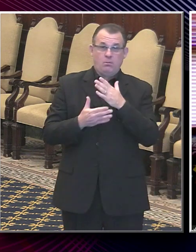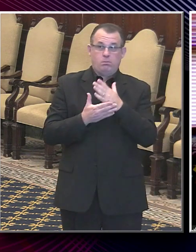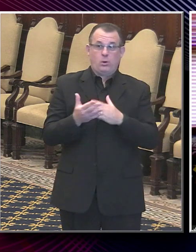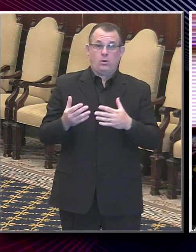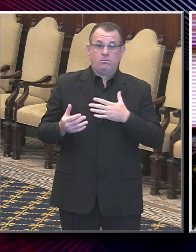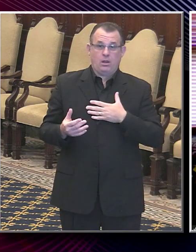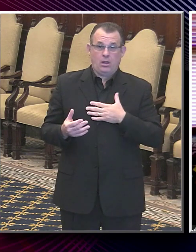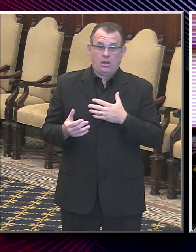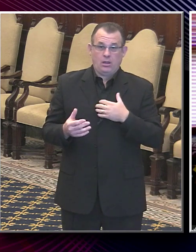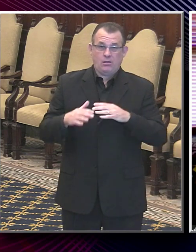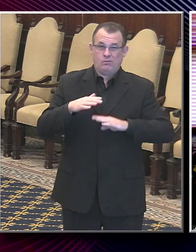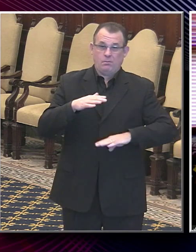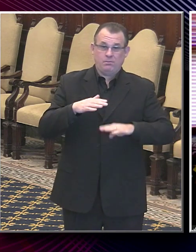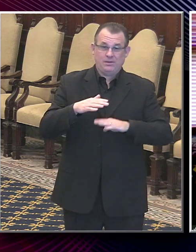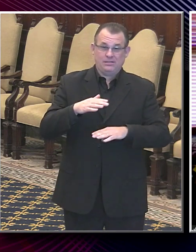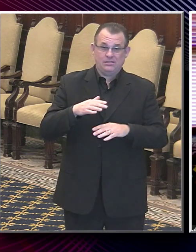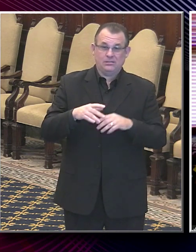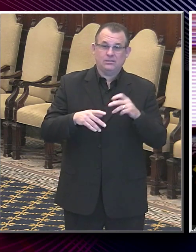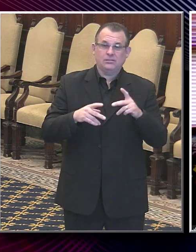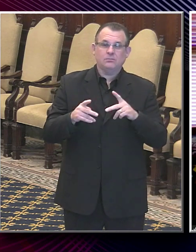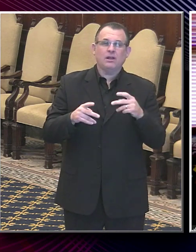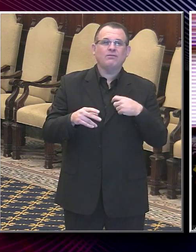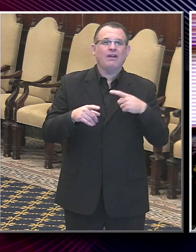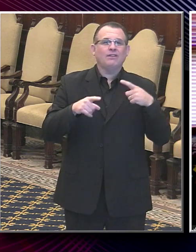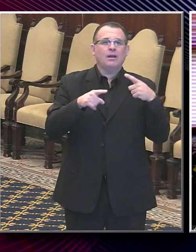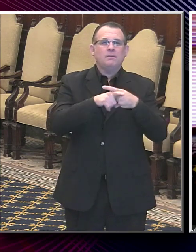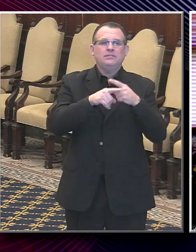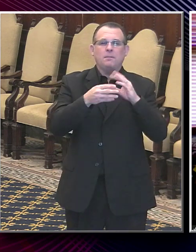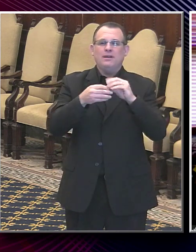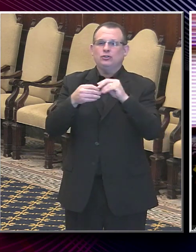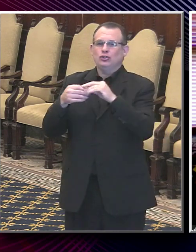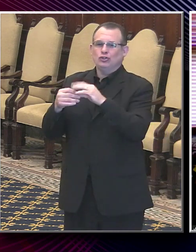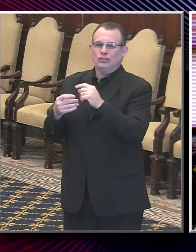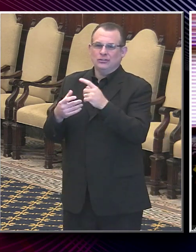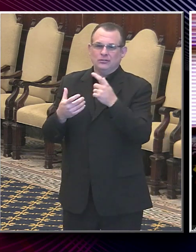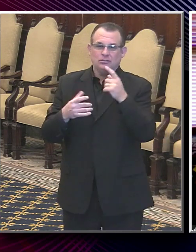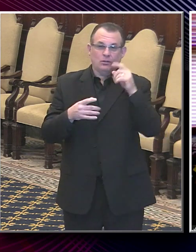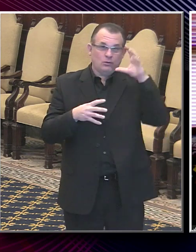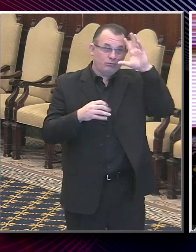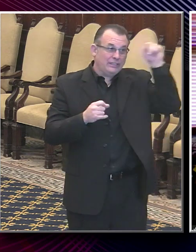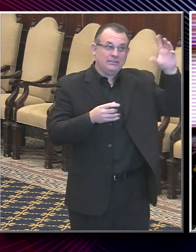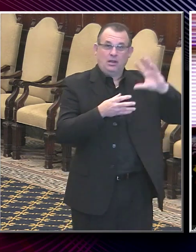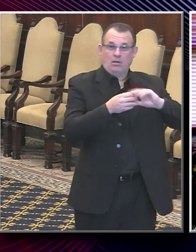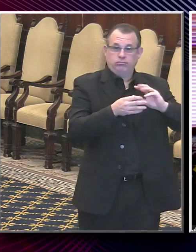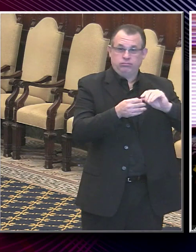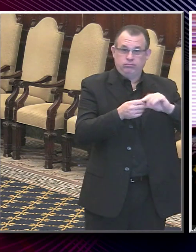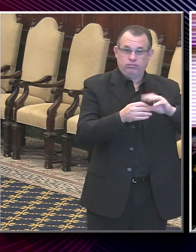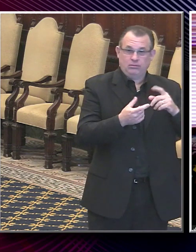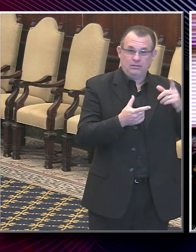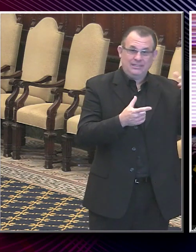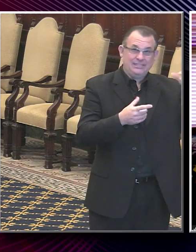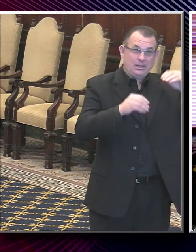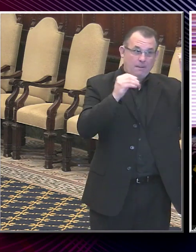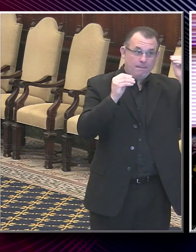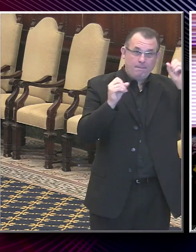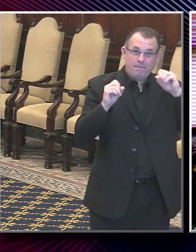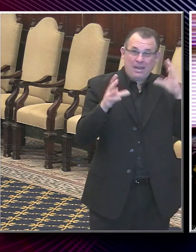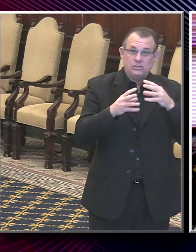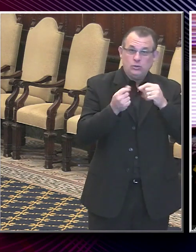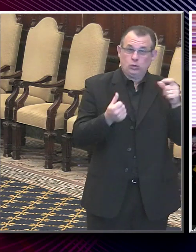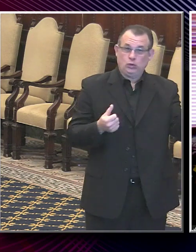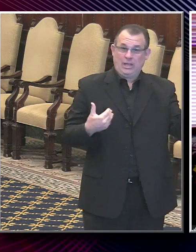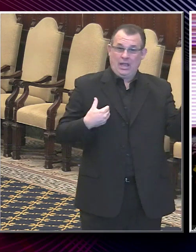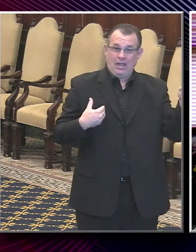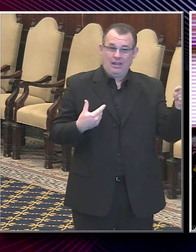basically, people are getting mixed messages. You hear from the President of the United States, it's all over, go out, it's magically going to go away. You